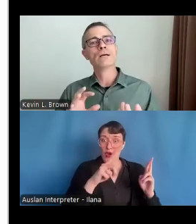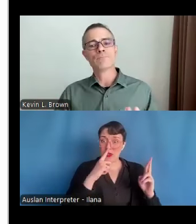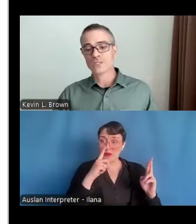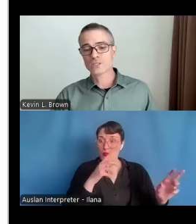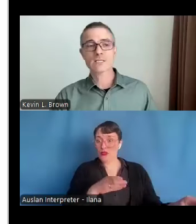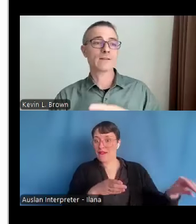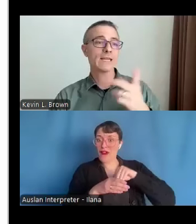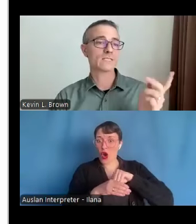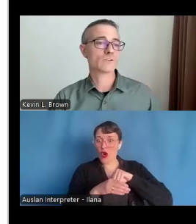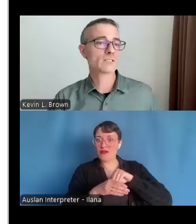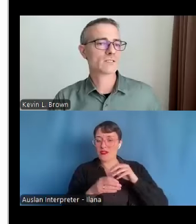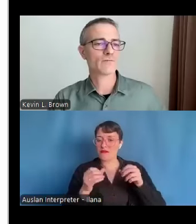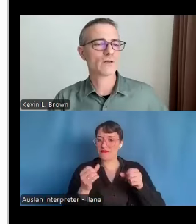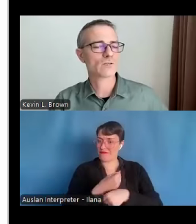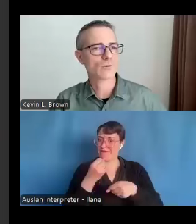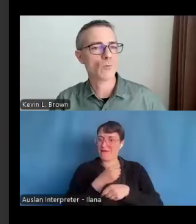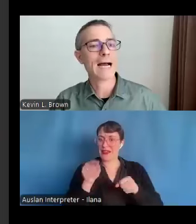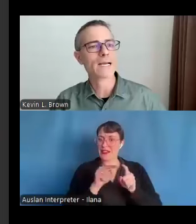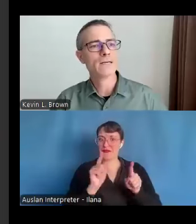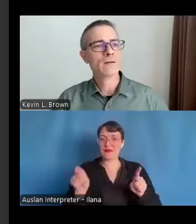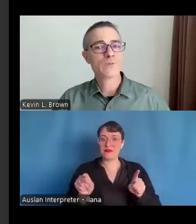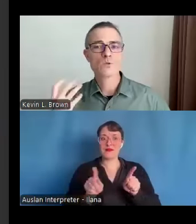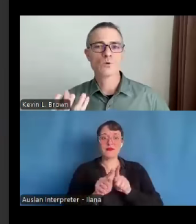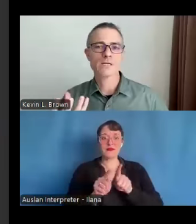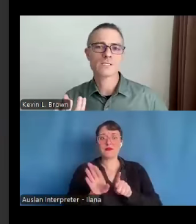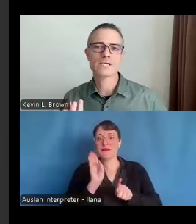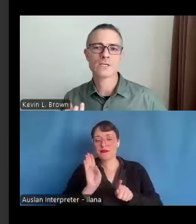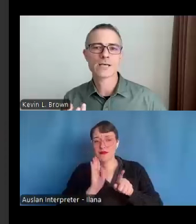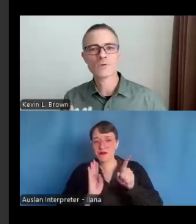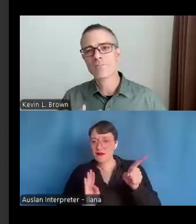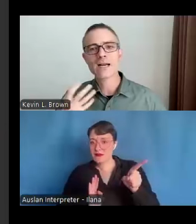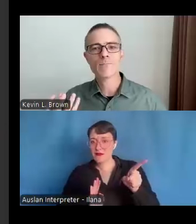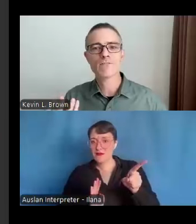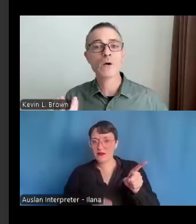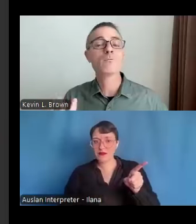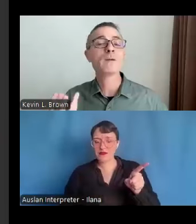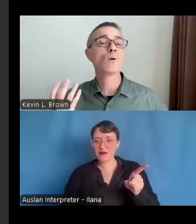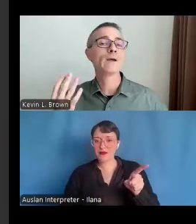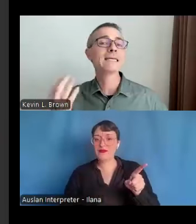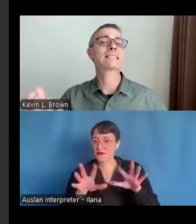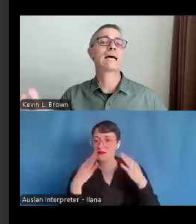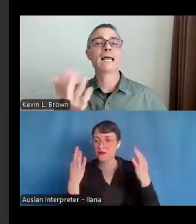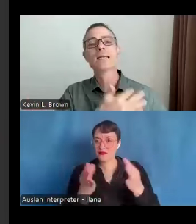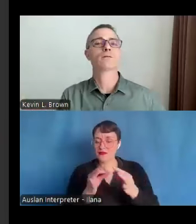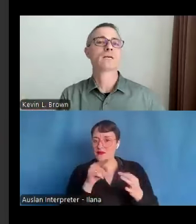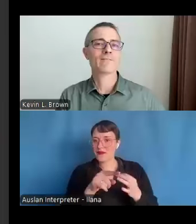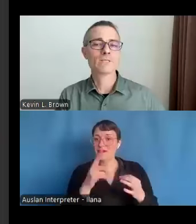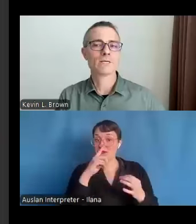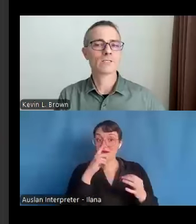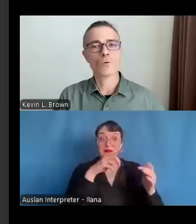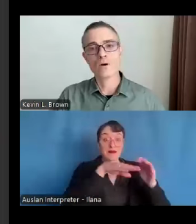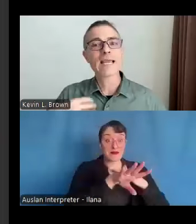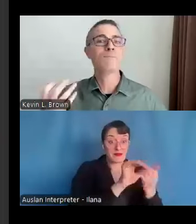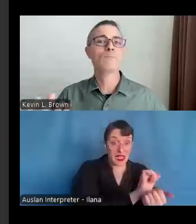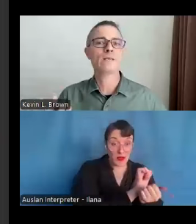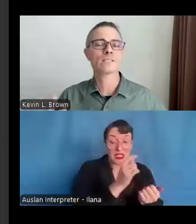so just like in the case of Justice Defenders, I'll go back. This was an organization that was made up of both people inside and outside of prison. And so